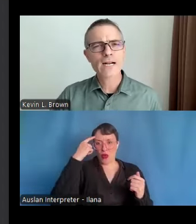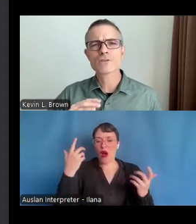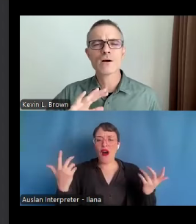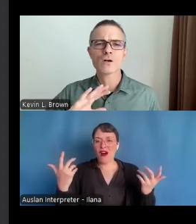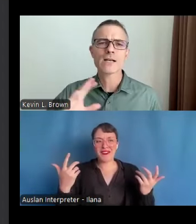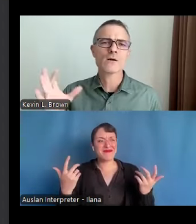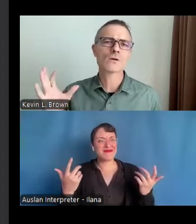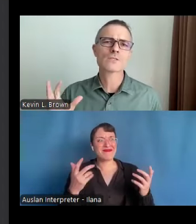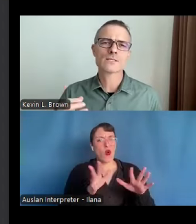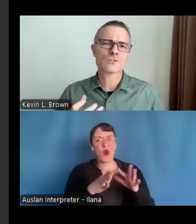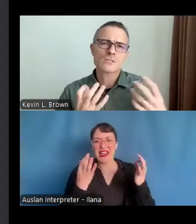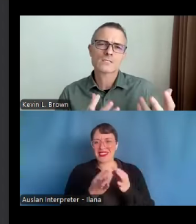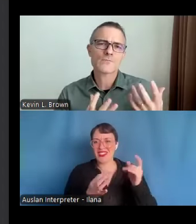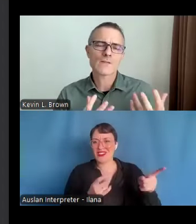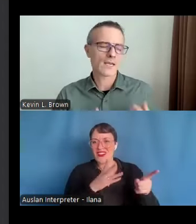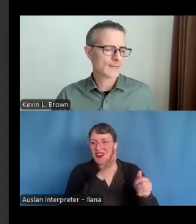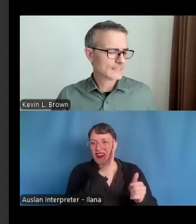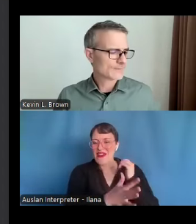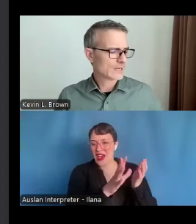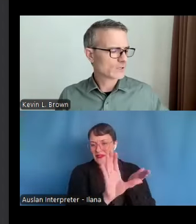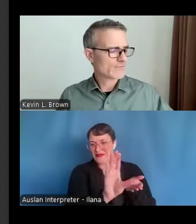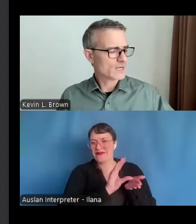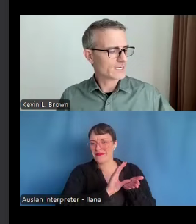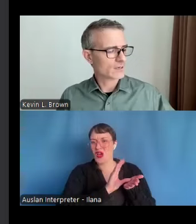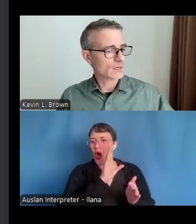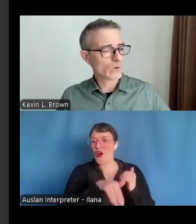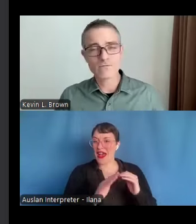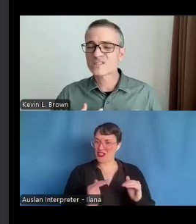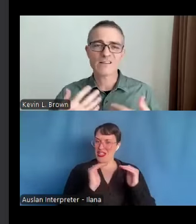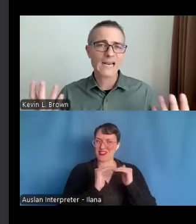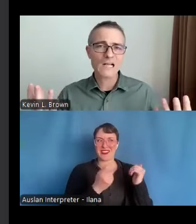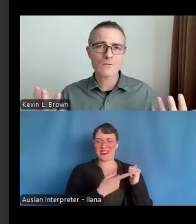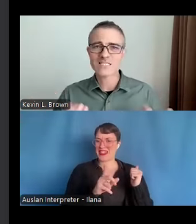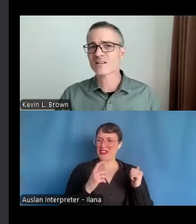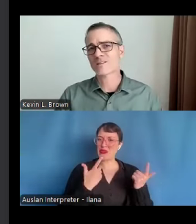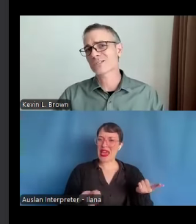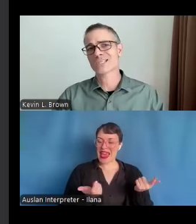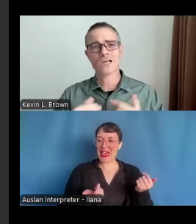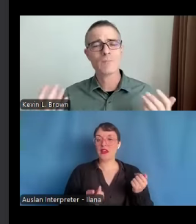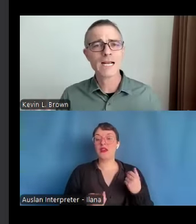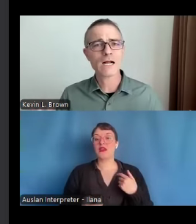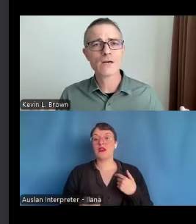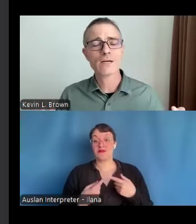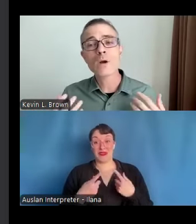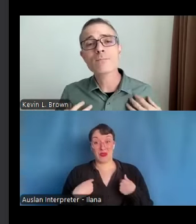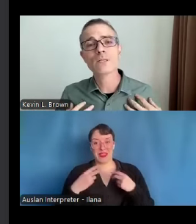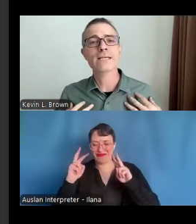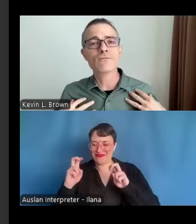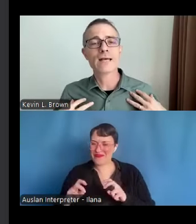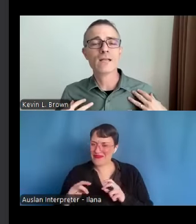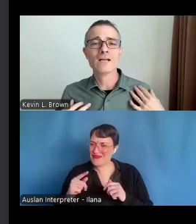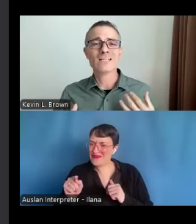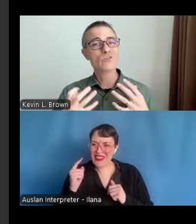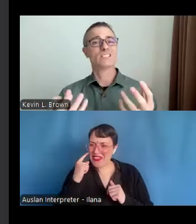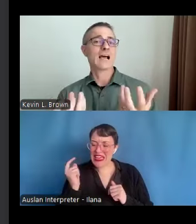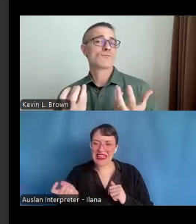only going to have to go after high net worths. This is just not something they really fund. And we looked at the data and we saw that there was a ton of money out there, and we believed